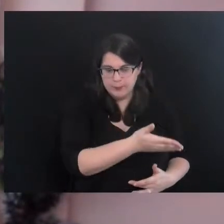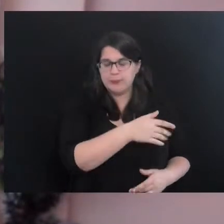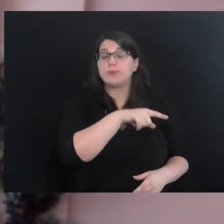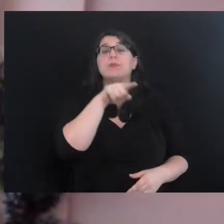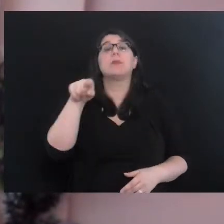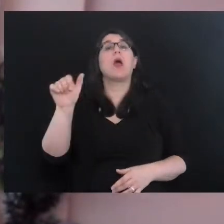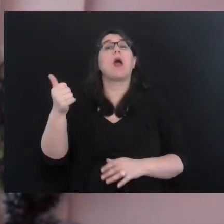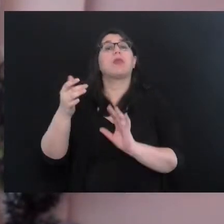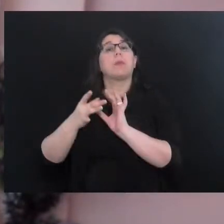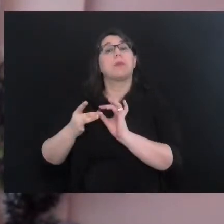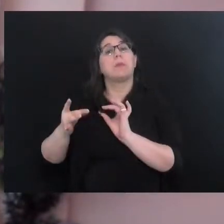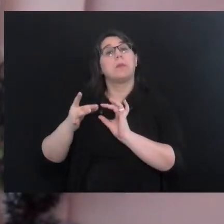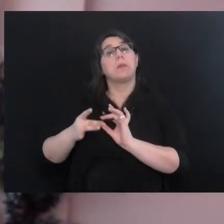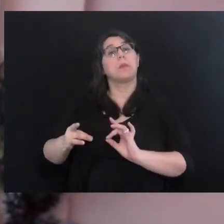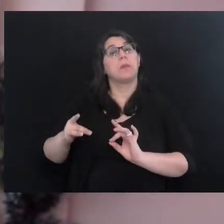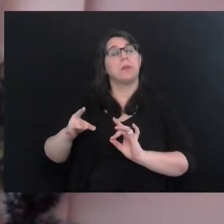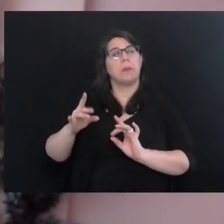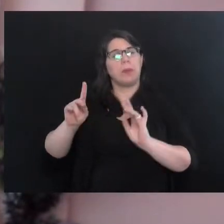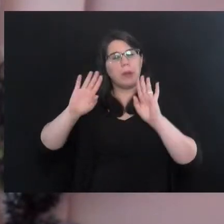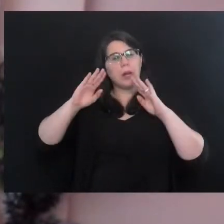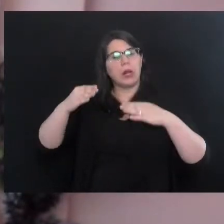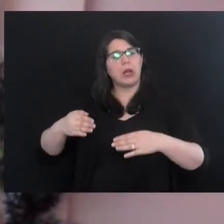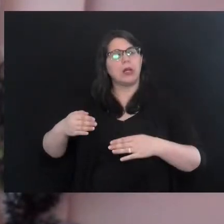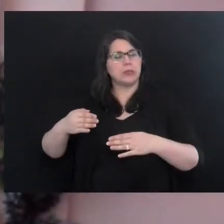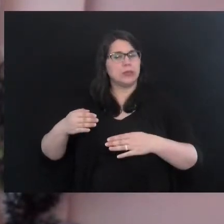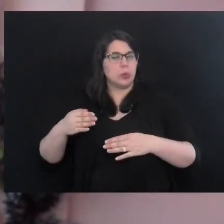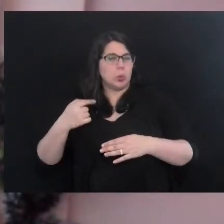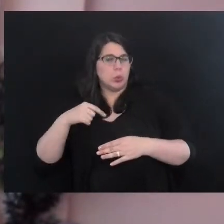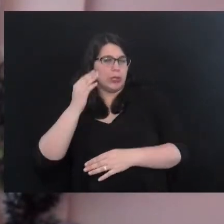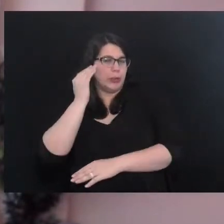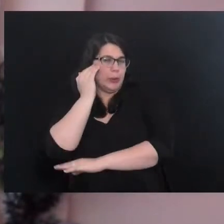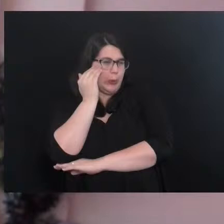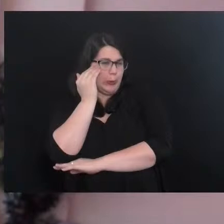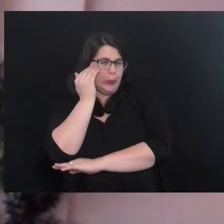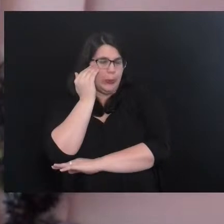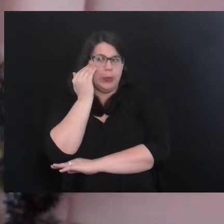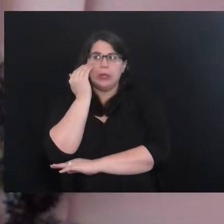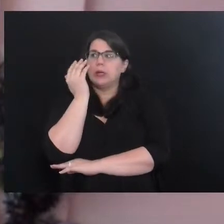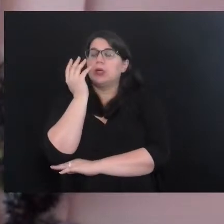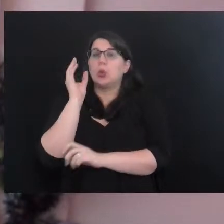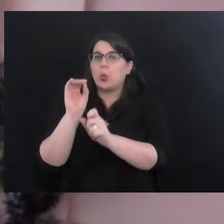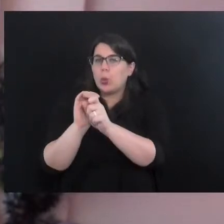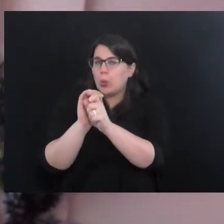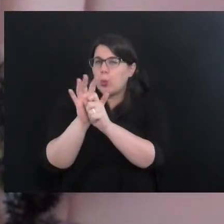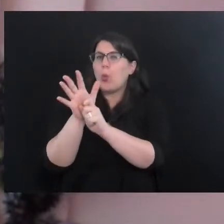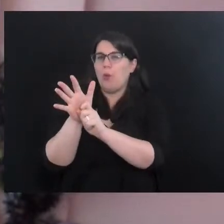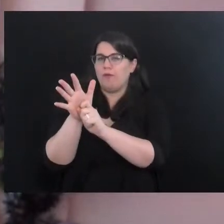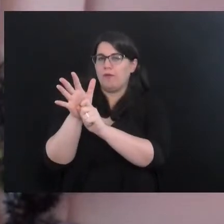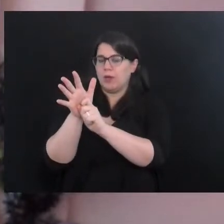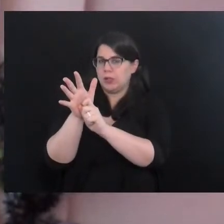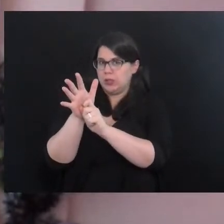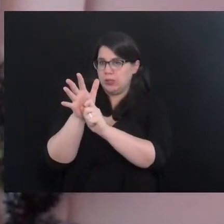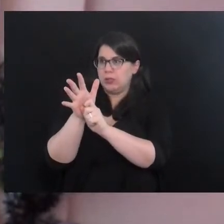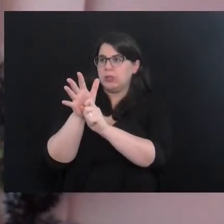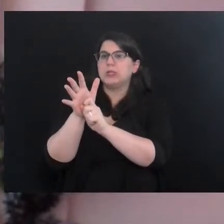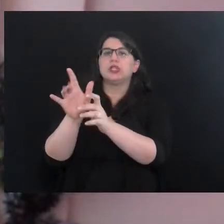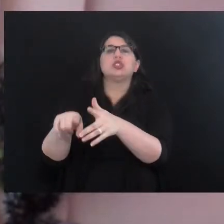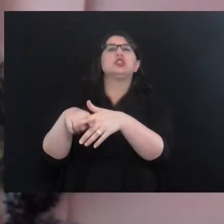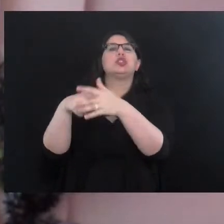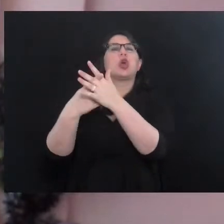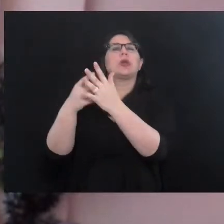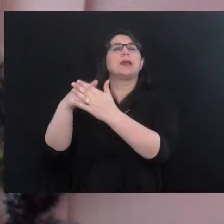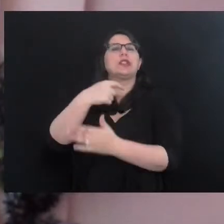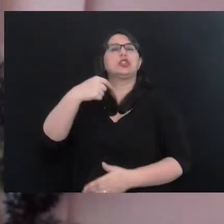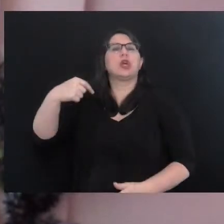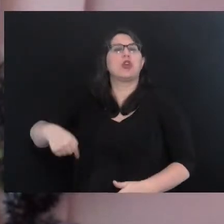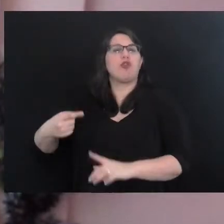more, is we know that what is starting to happen is that COVID initially in Wuhan, China, came from a bat